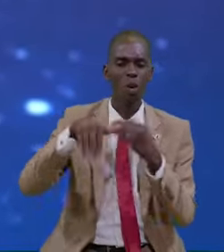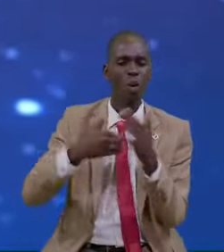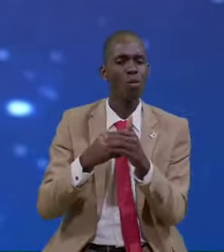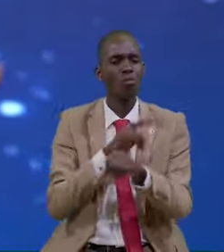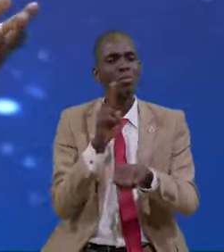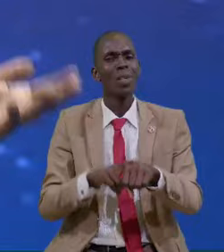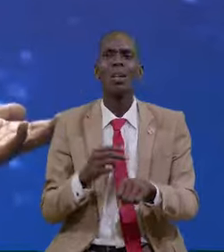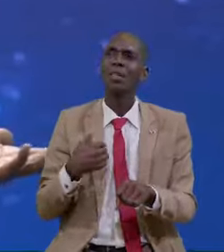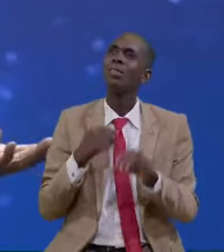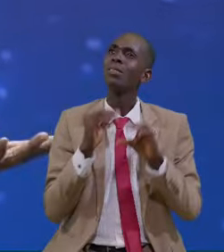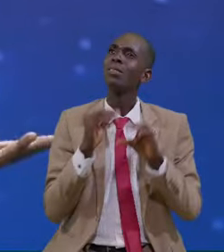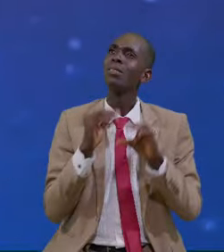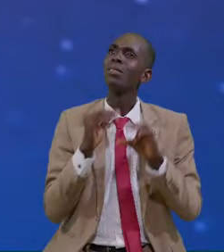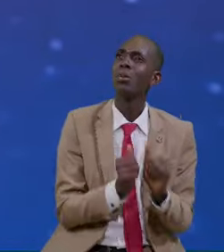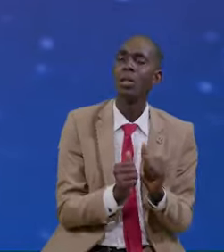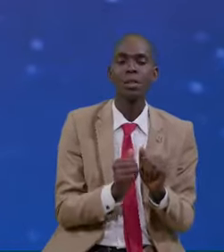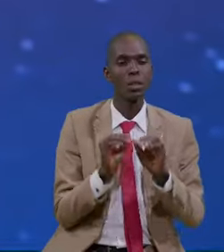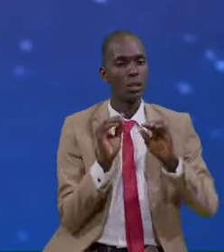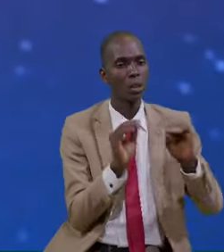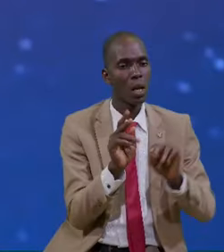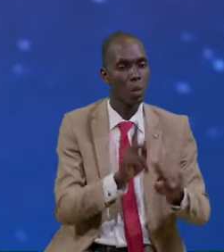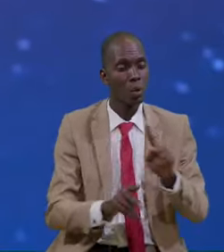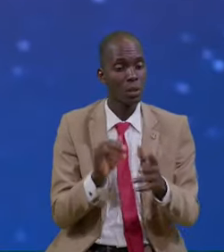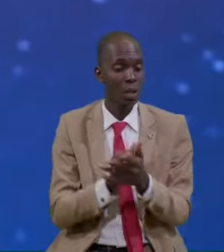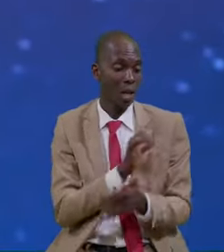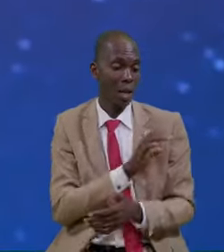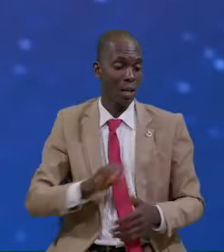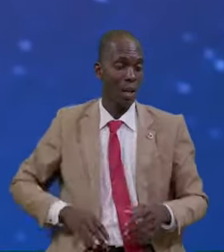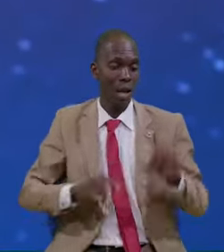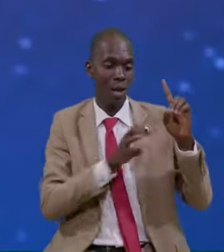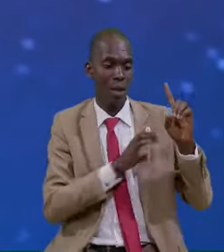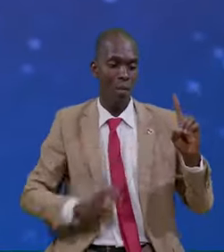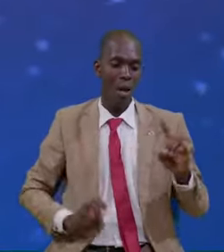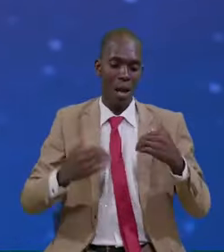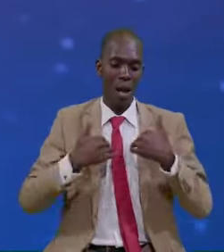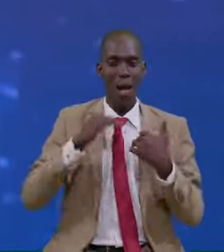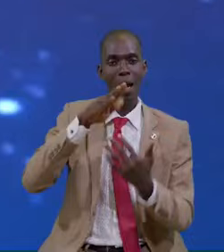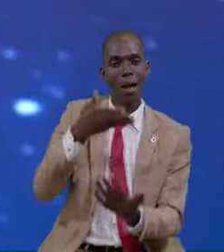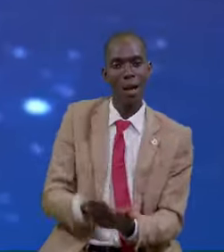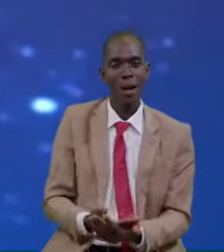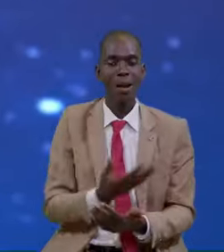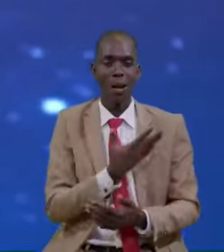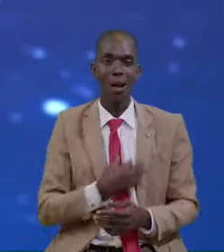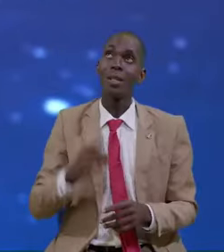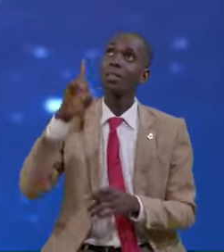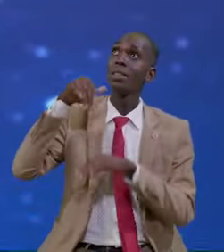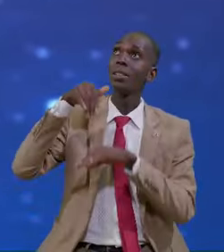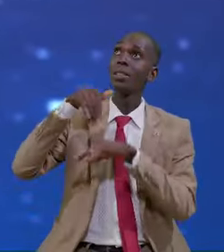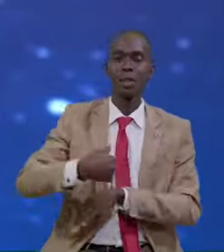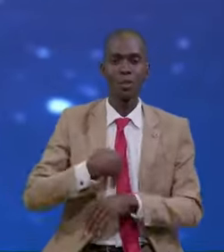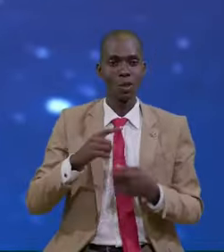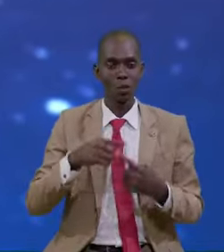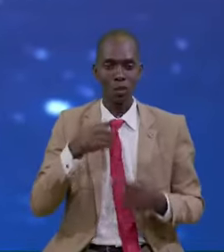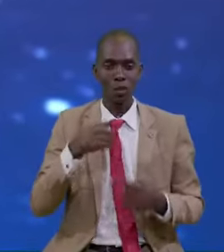You're teaching them that Christ Emmanuel has come, and he has sent me here to tell you and to teach